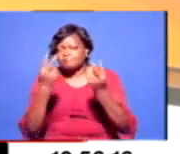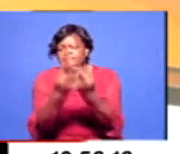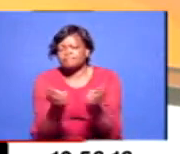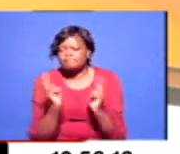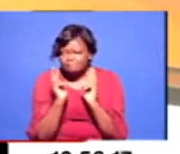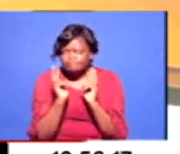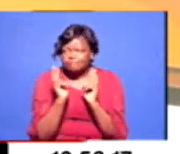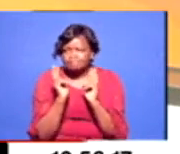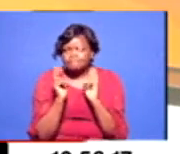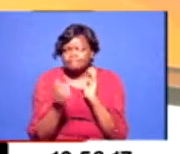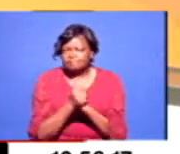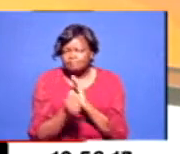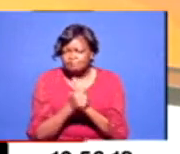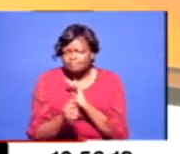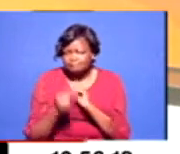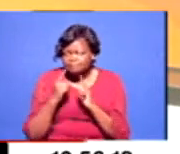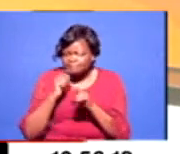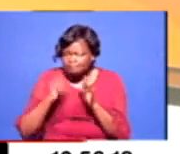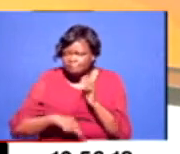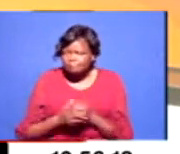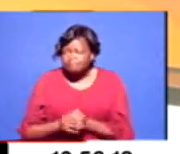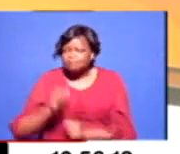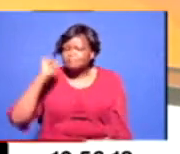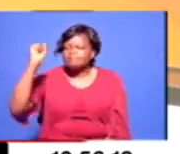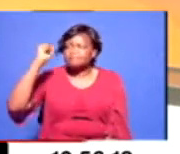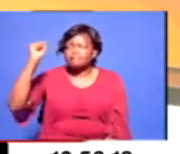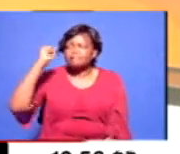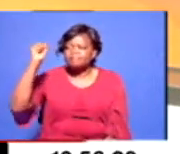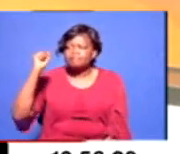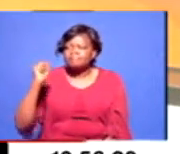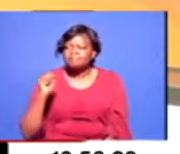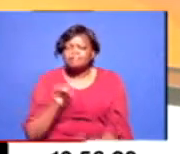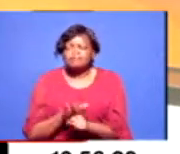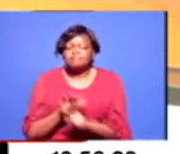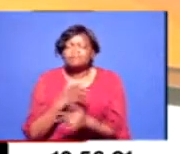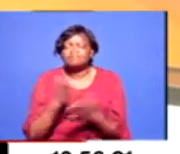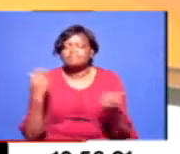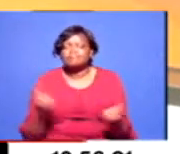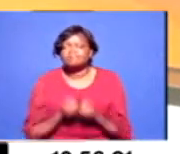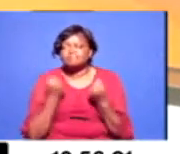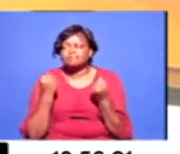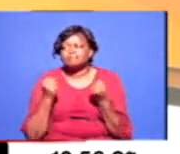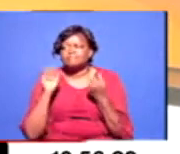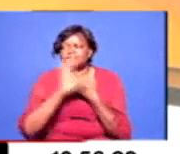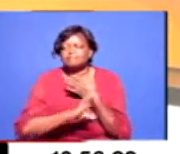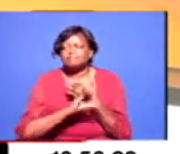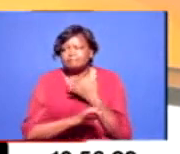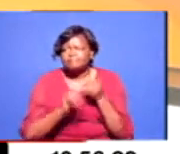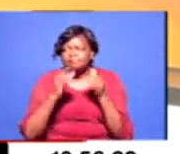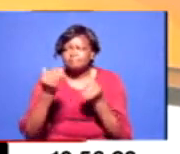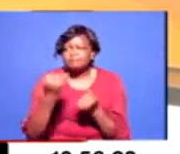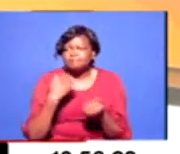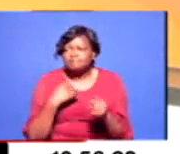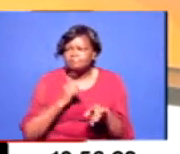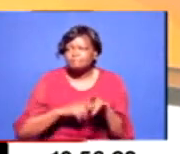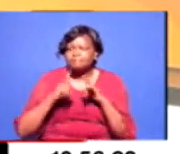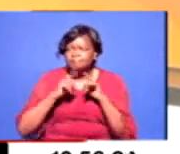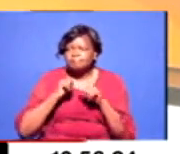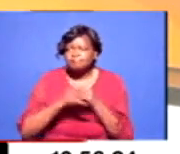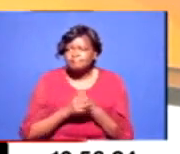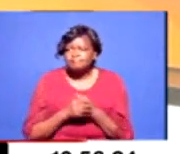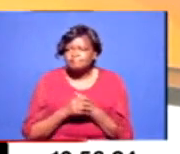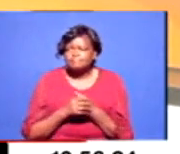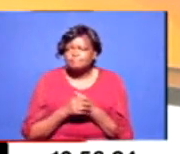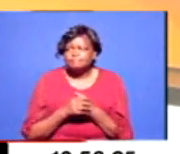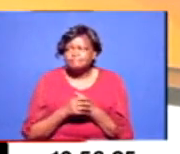experts. We're discussing matters politics. A lot has been happening in the country, if you ask me, when we're looking at